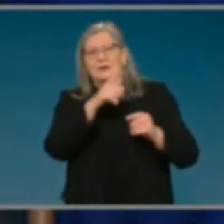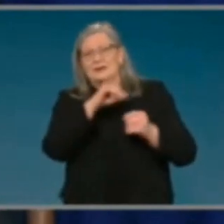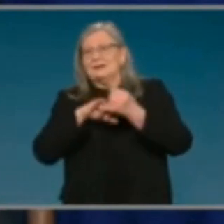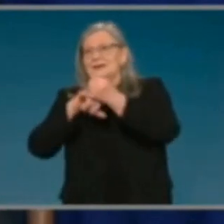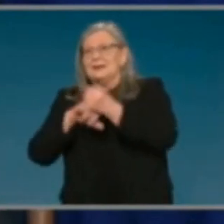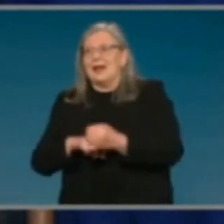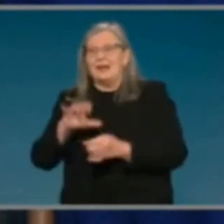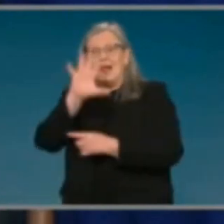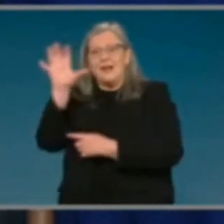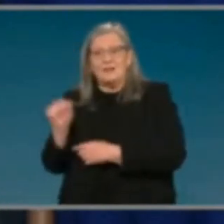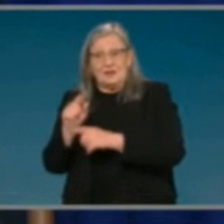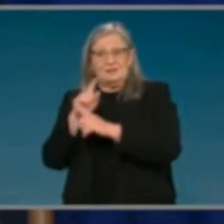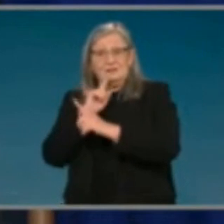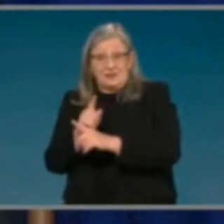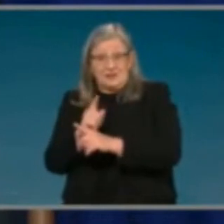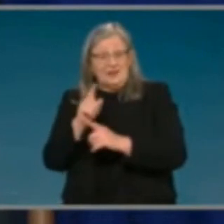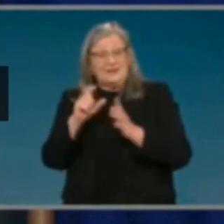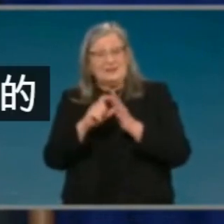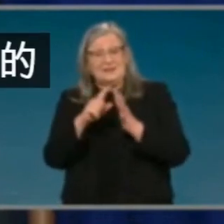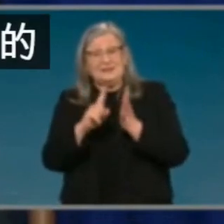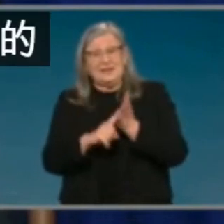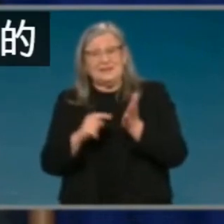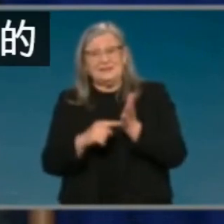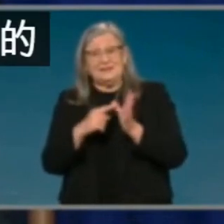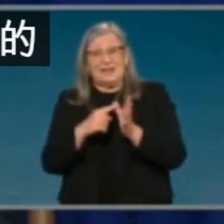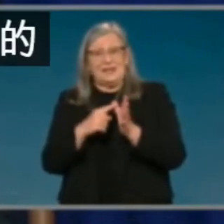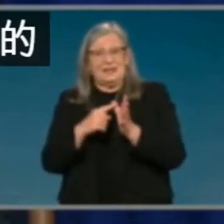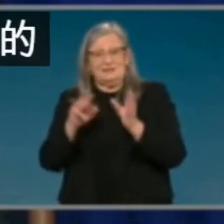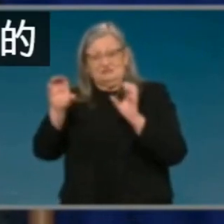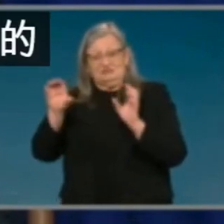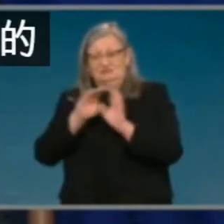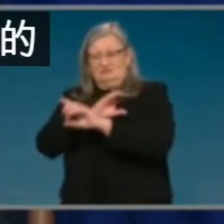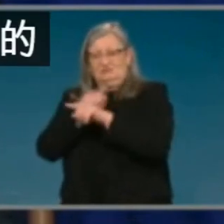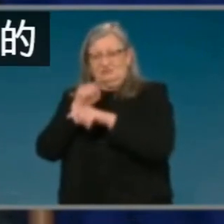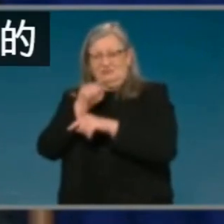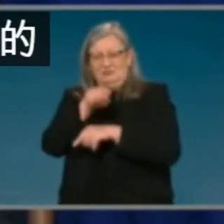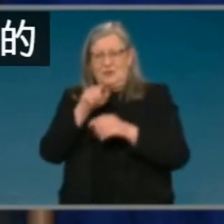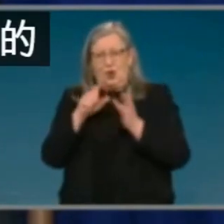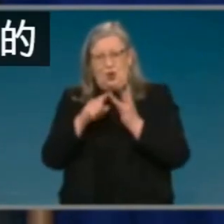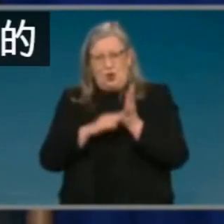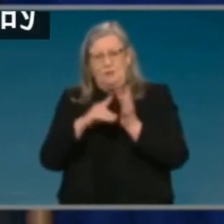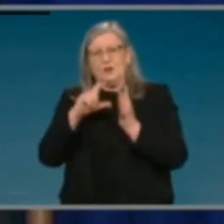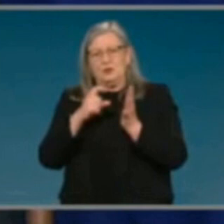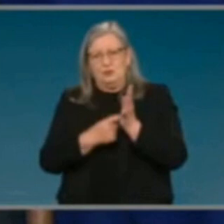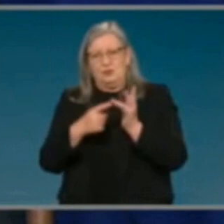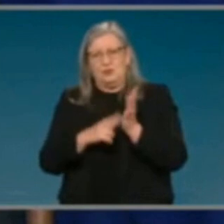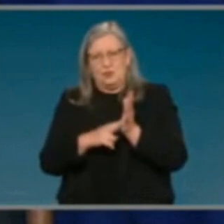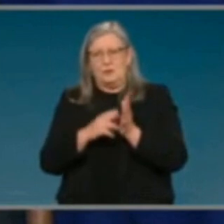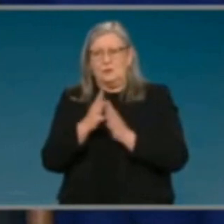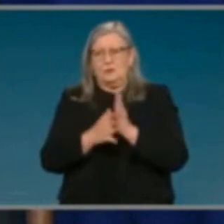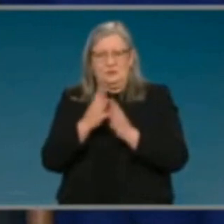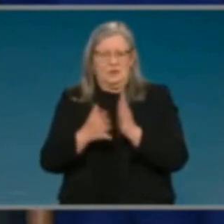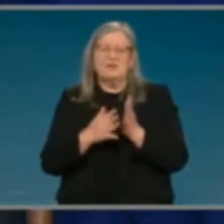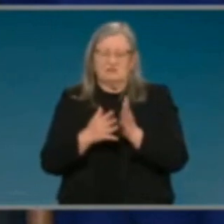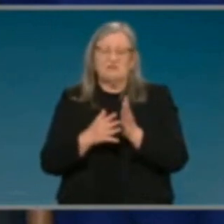virus circulating in that country quite quickly. So it is transmitting, at least as well as Delta. That seems